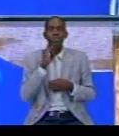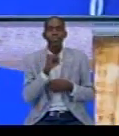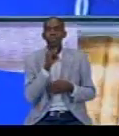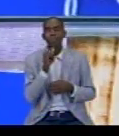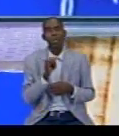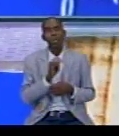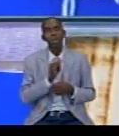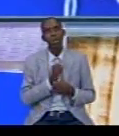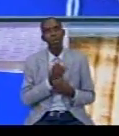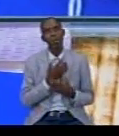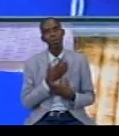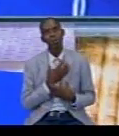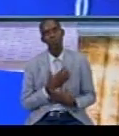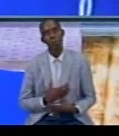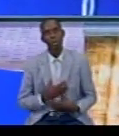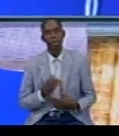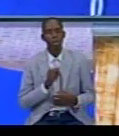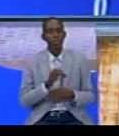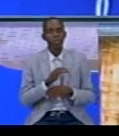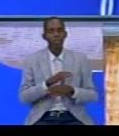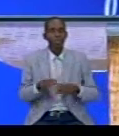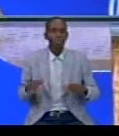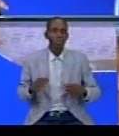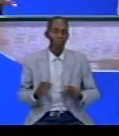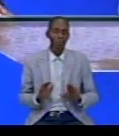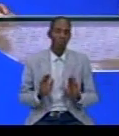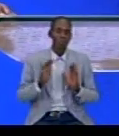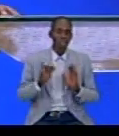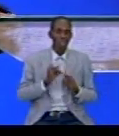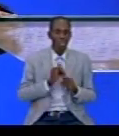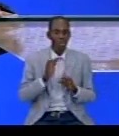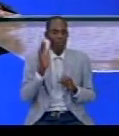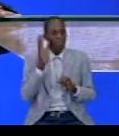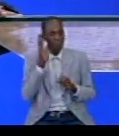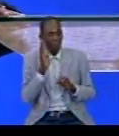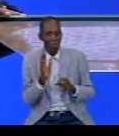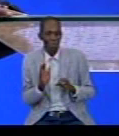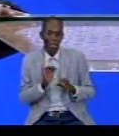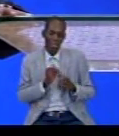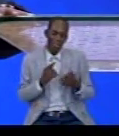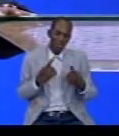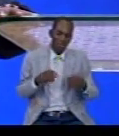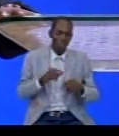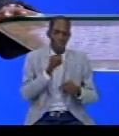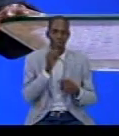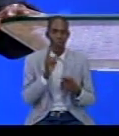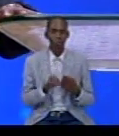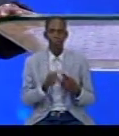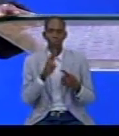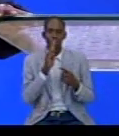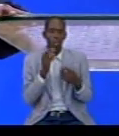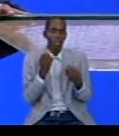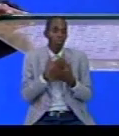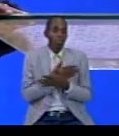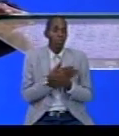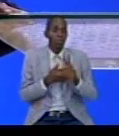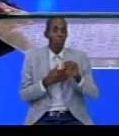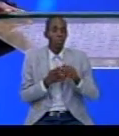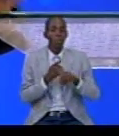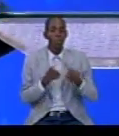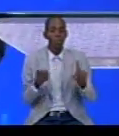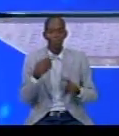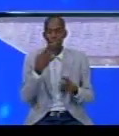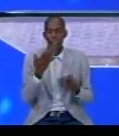I think I will try not to be afraid. But you have the will. I will not